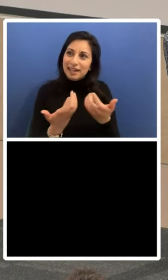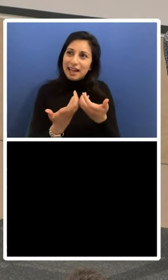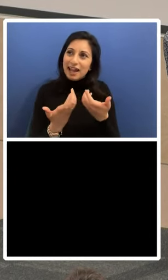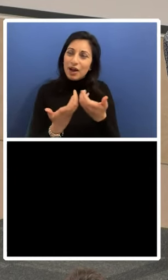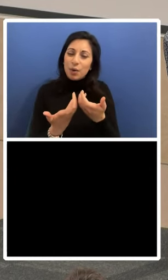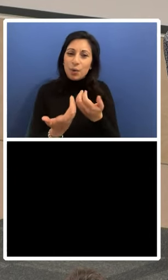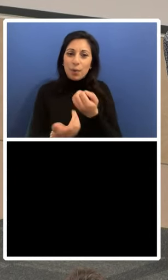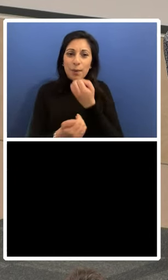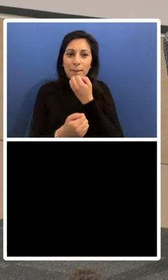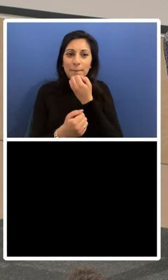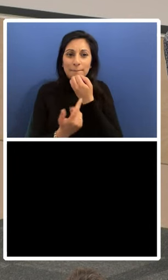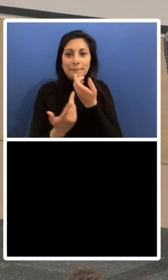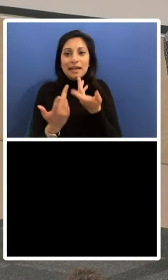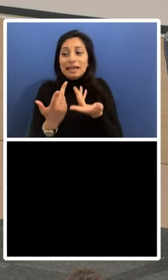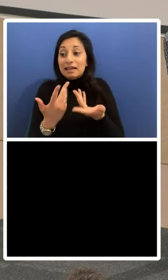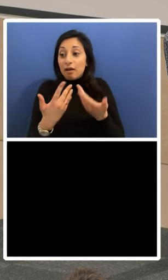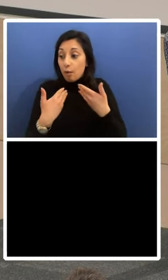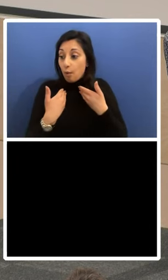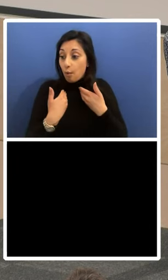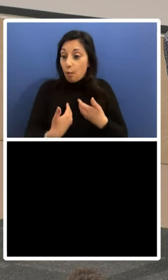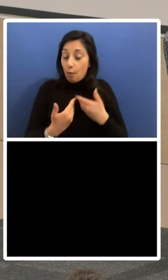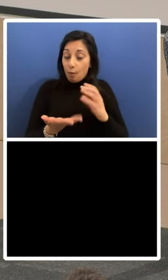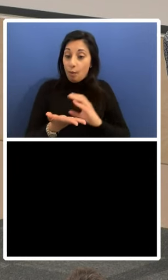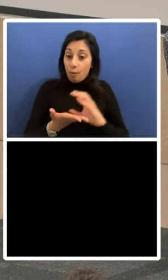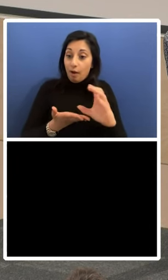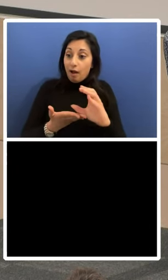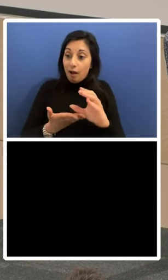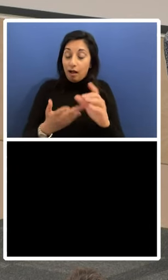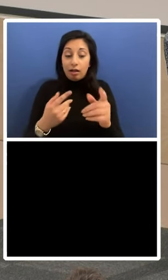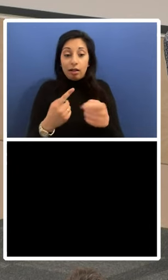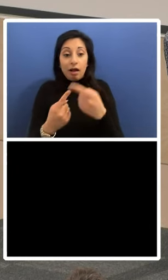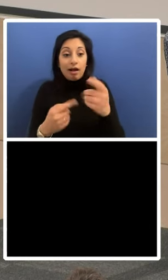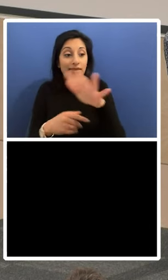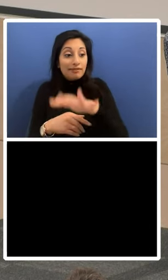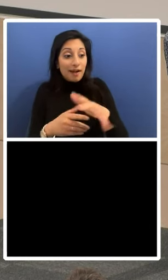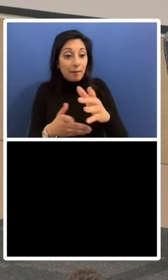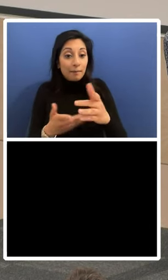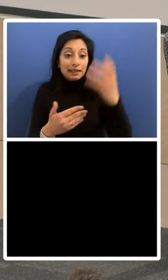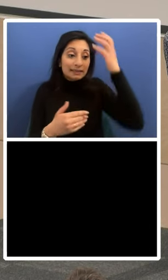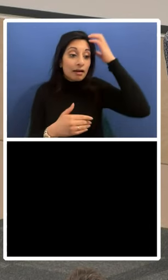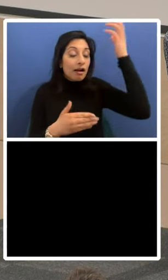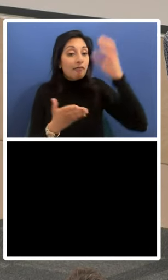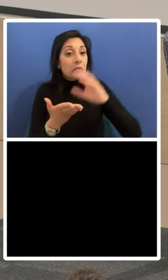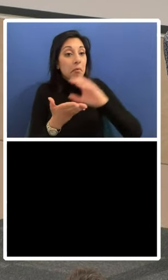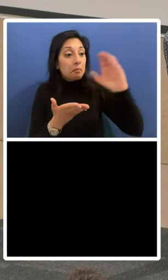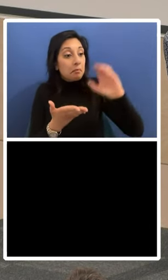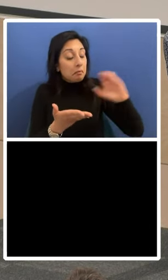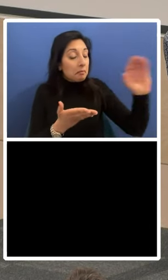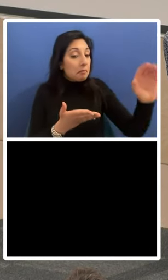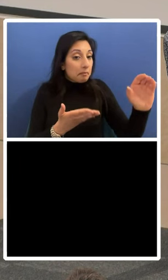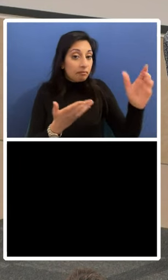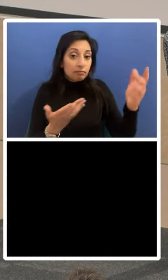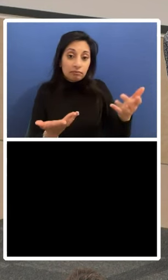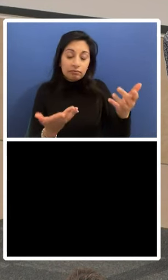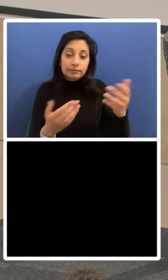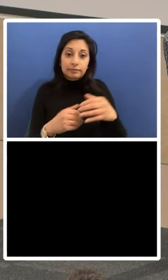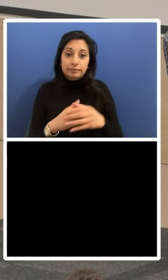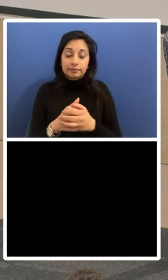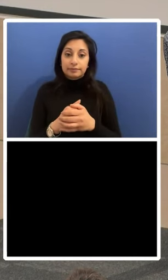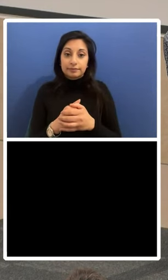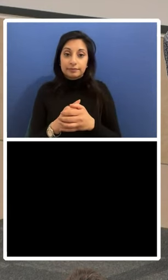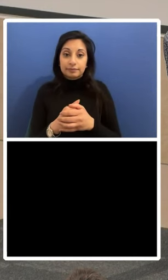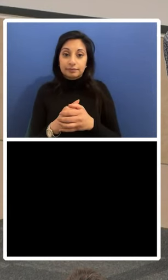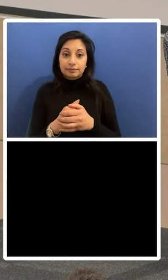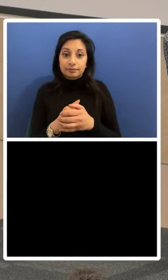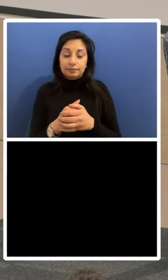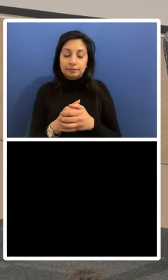wealth flowing back to ordinary families, and is wealth flowing back to government? Because we have this kind of mad thing, which is, I say we